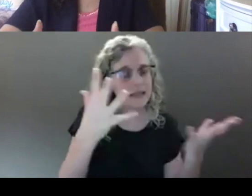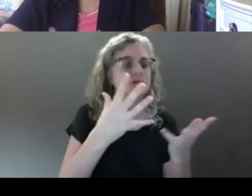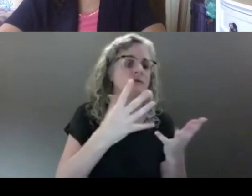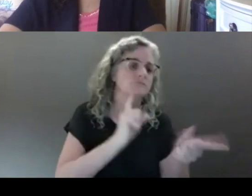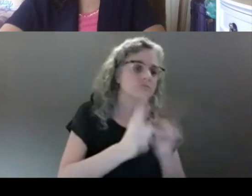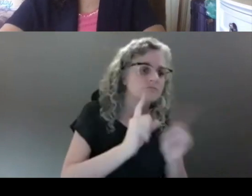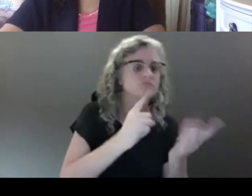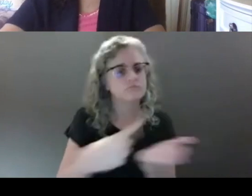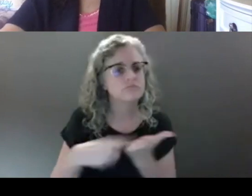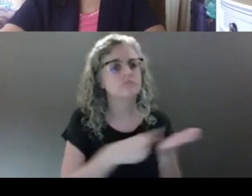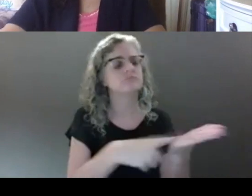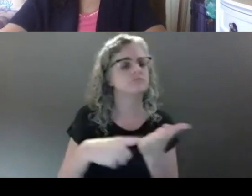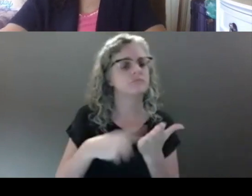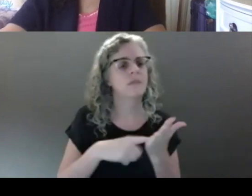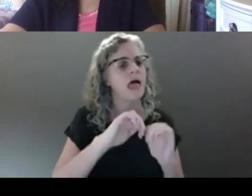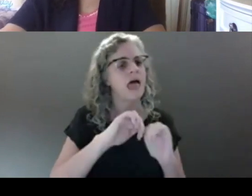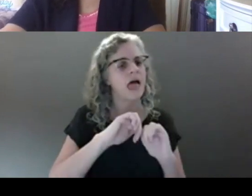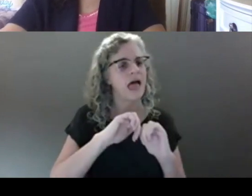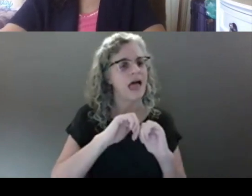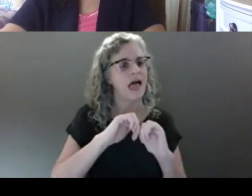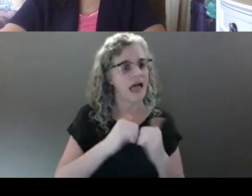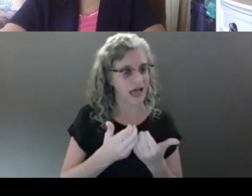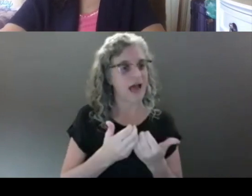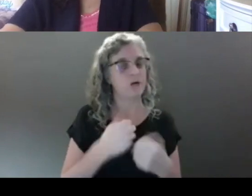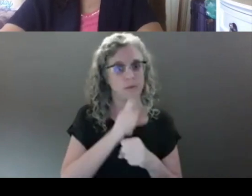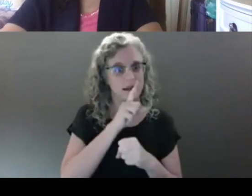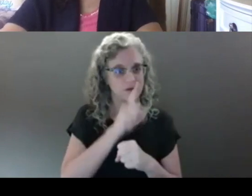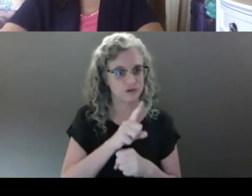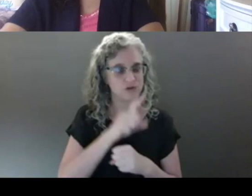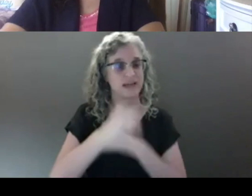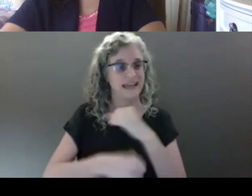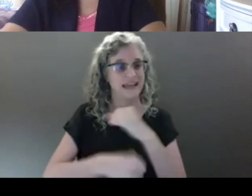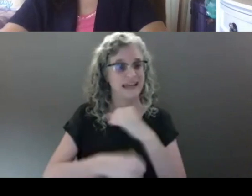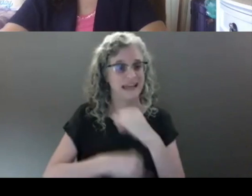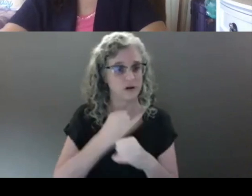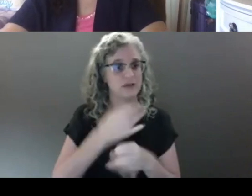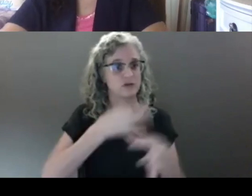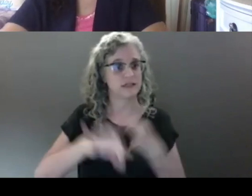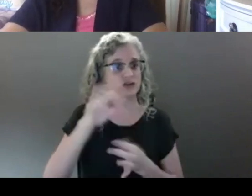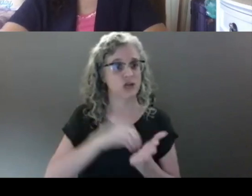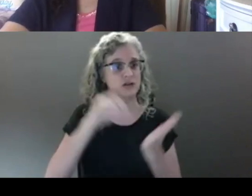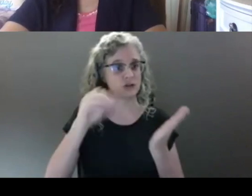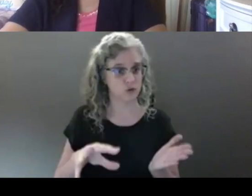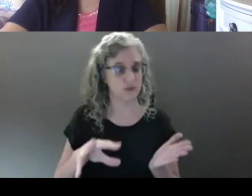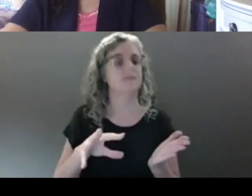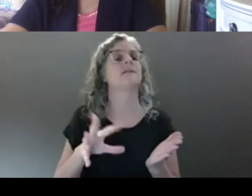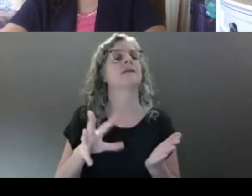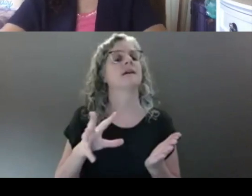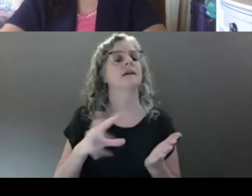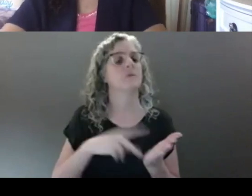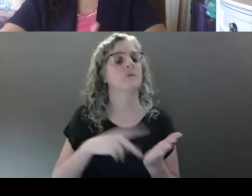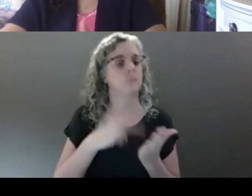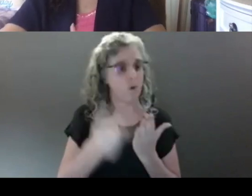make international exchange more inclusive so that more students with disabilities can participate. The